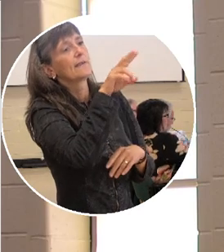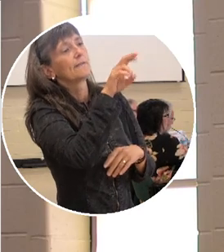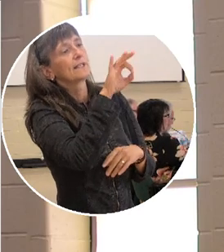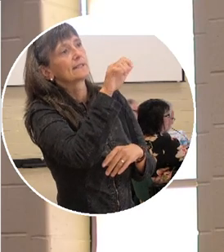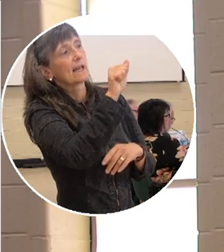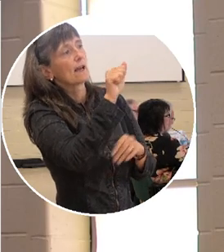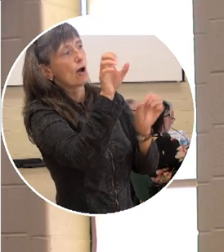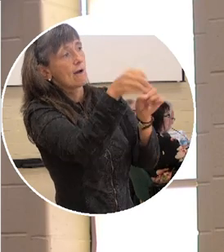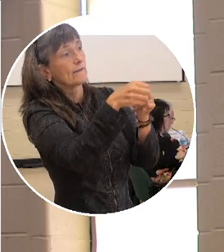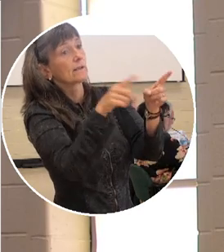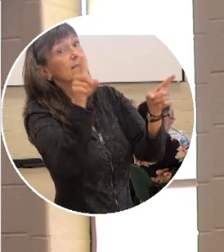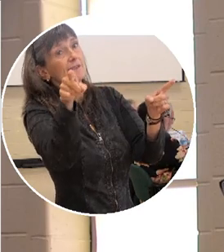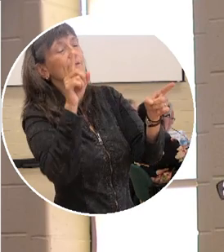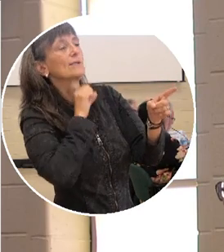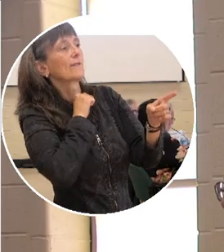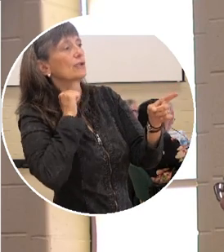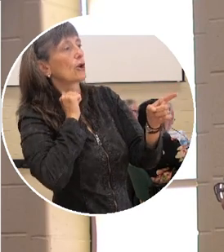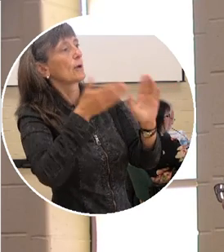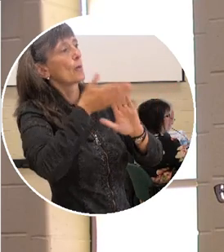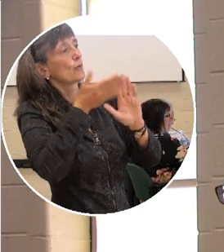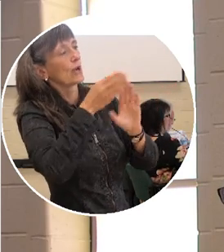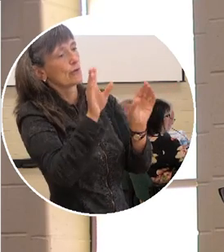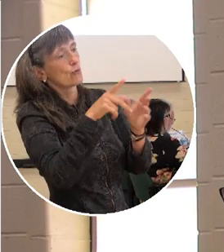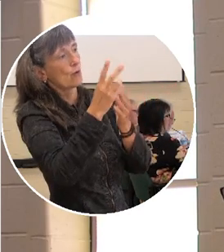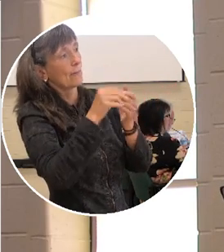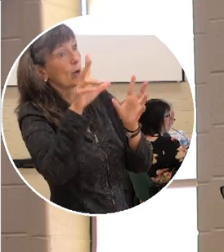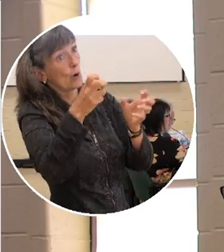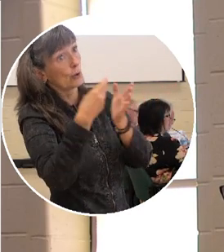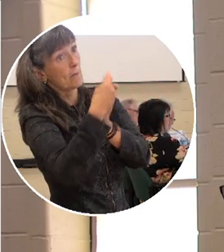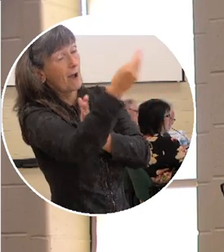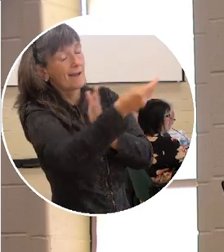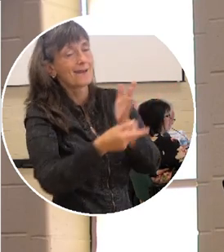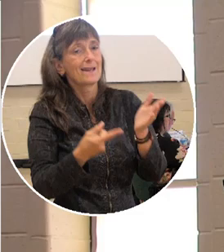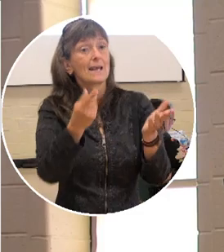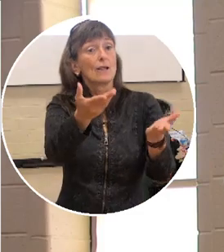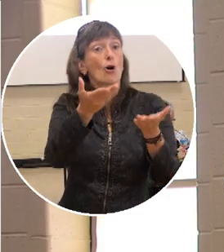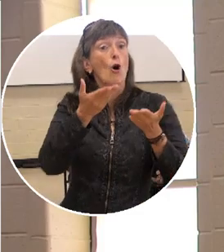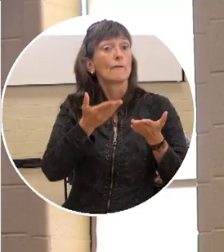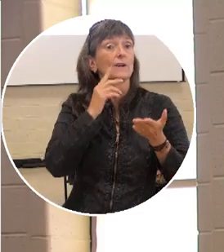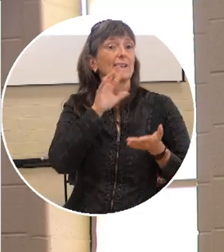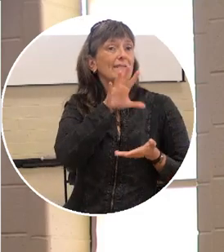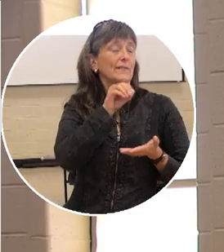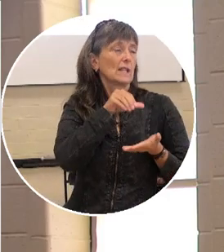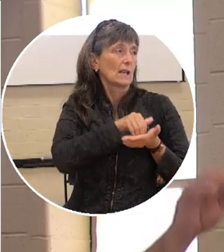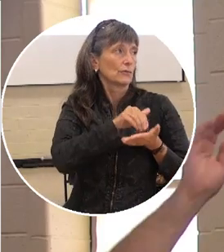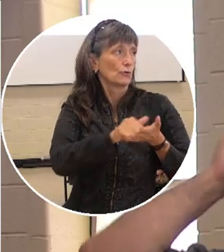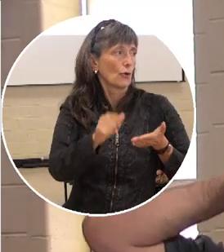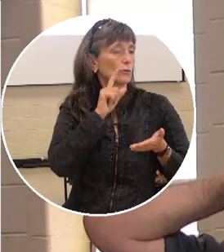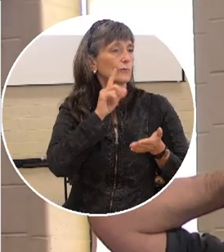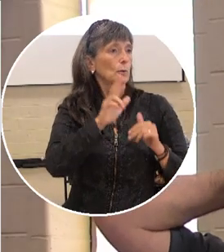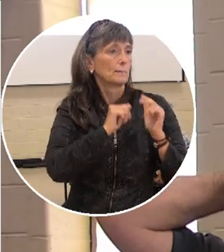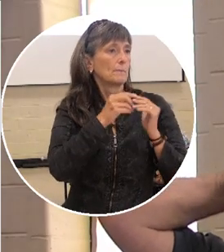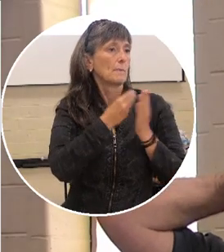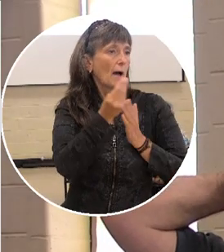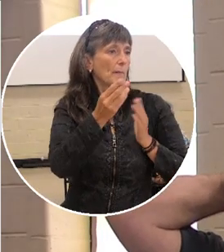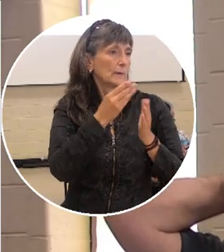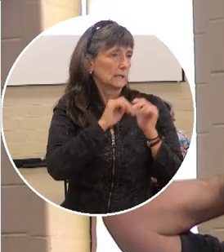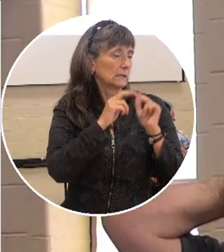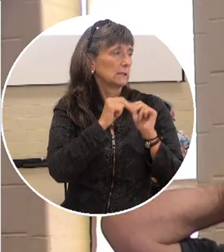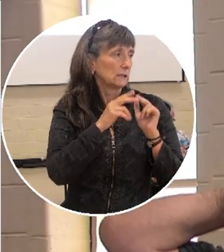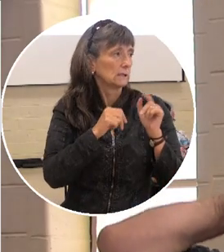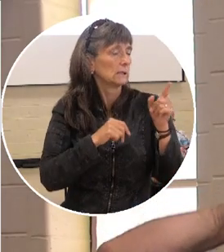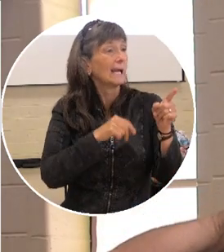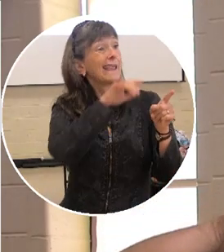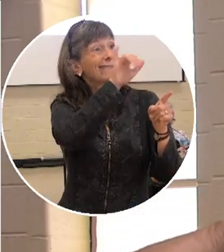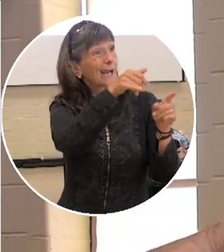to operate their programs. They are offering an amount of $50,000 to purchase that building. The